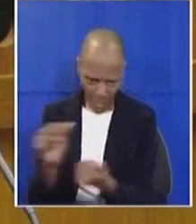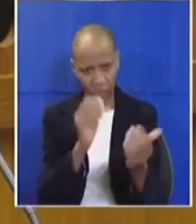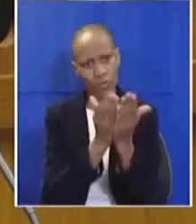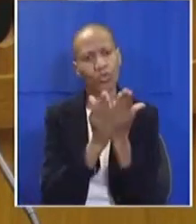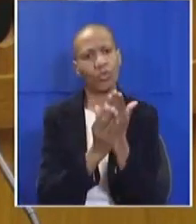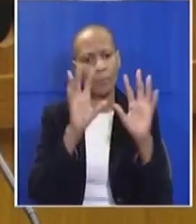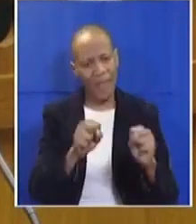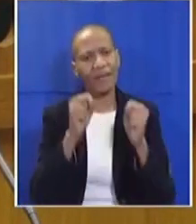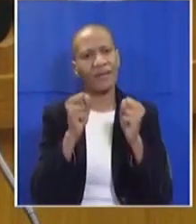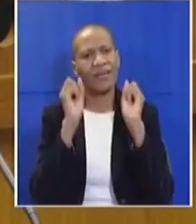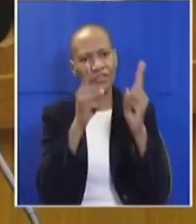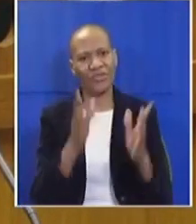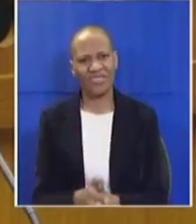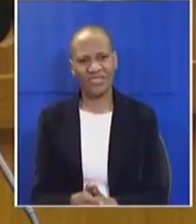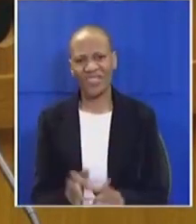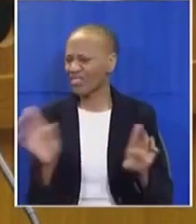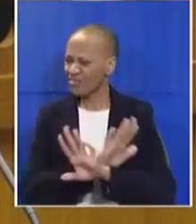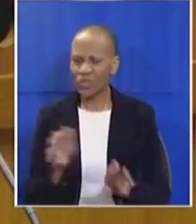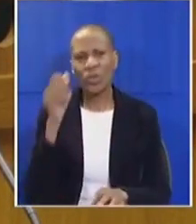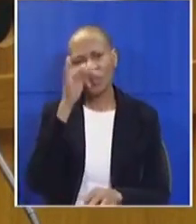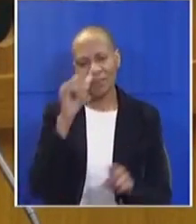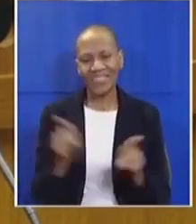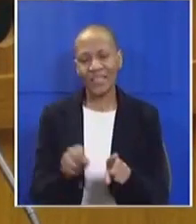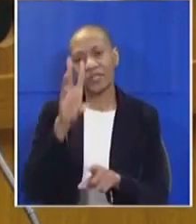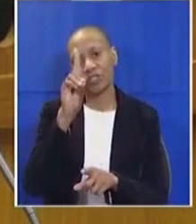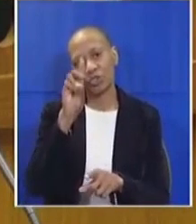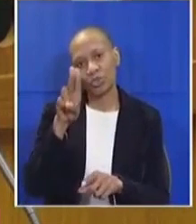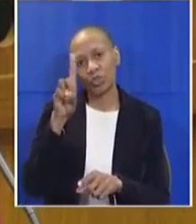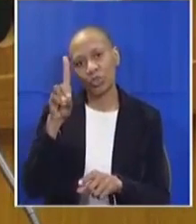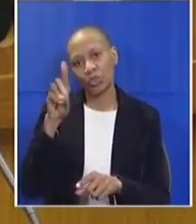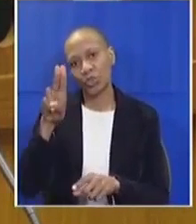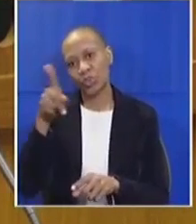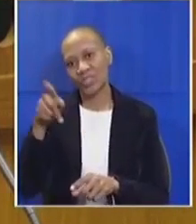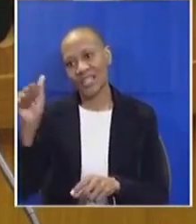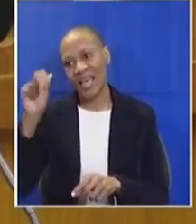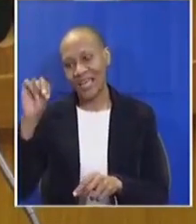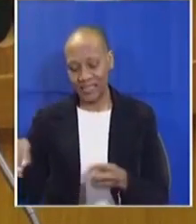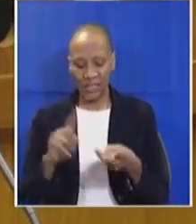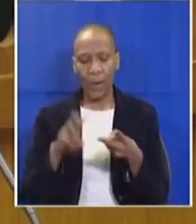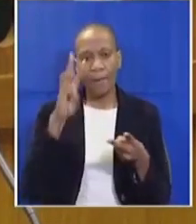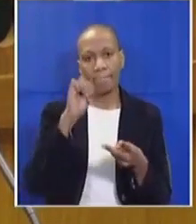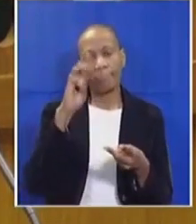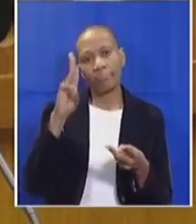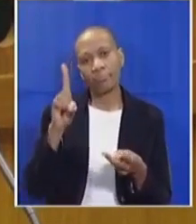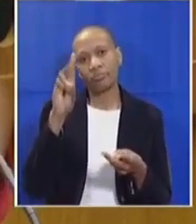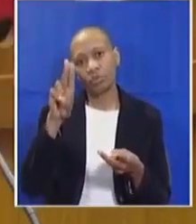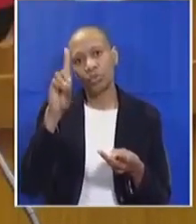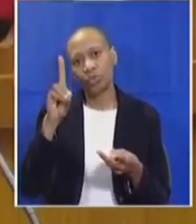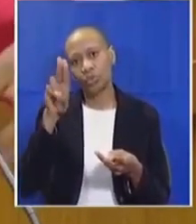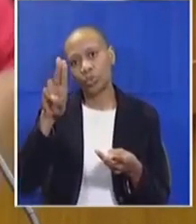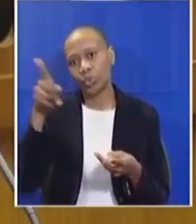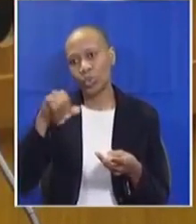education. These are not criminals like Duduzane Zuma, Mtutuzi Manana, or Andile Lungisa,